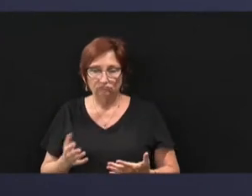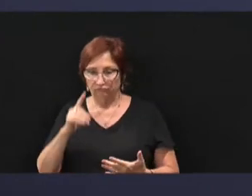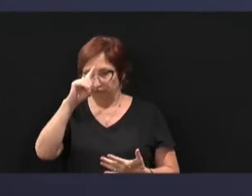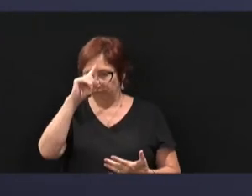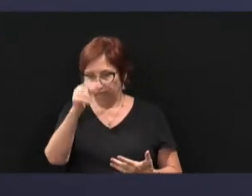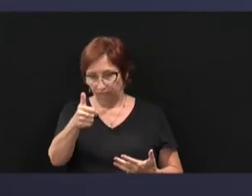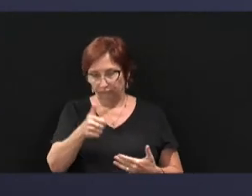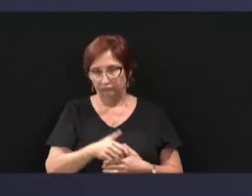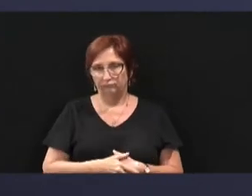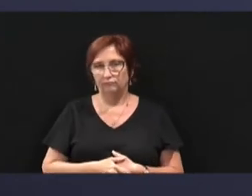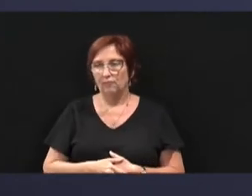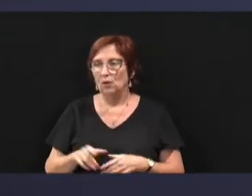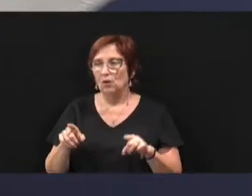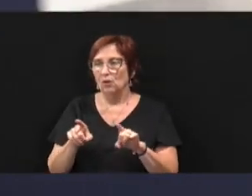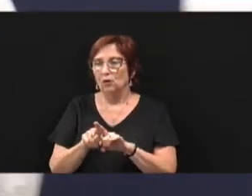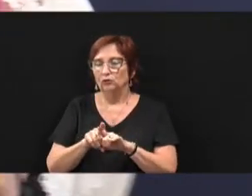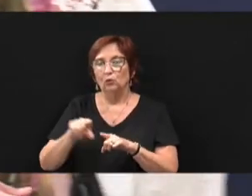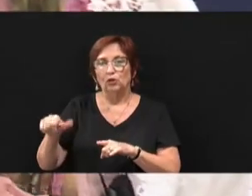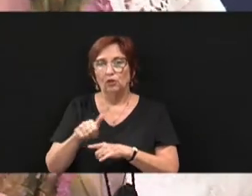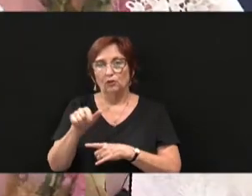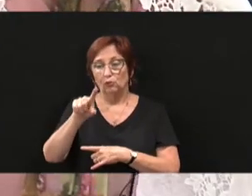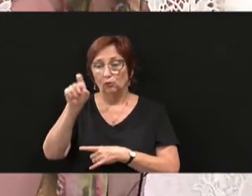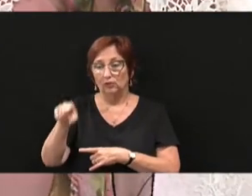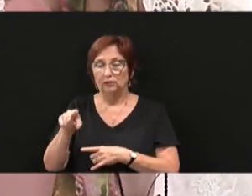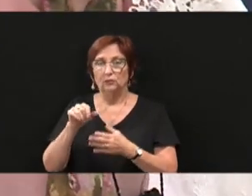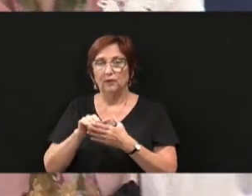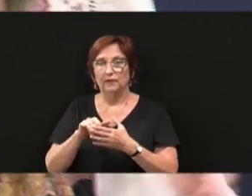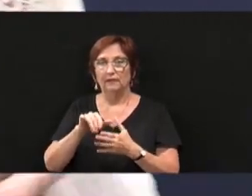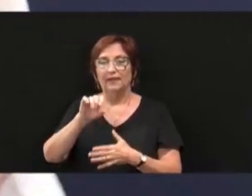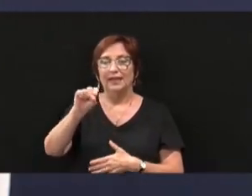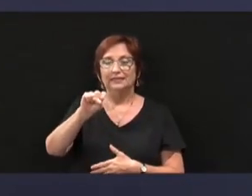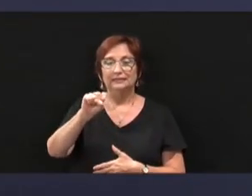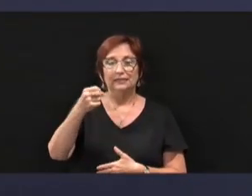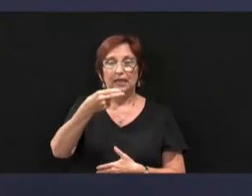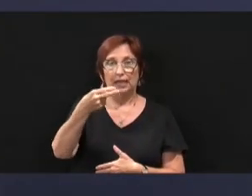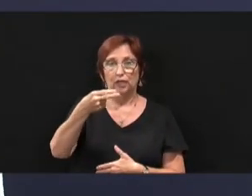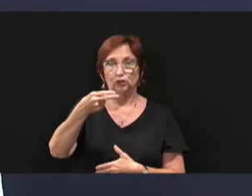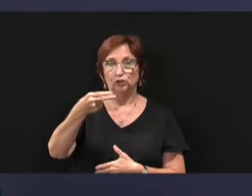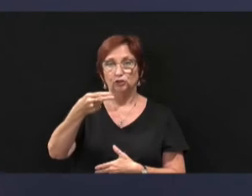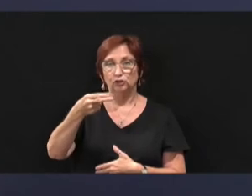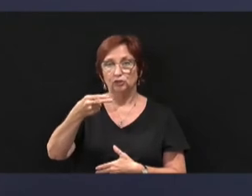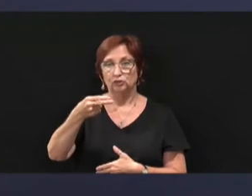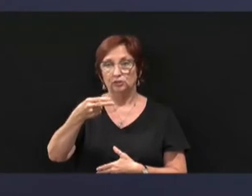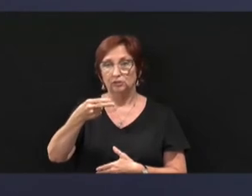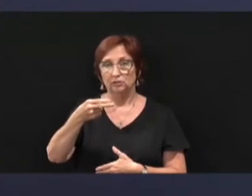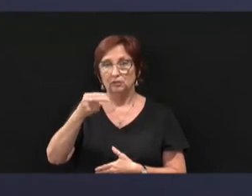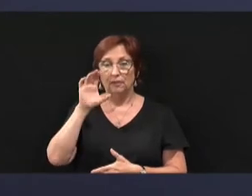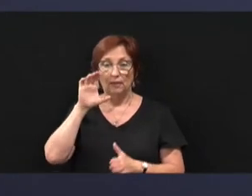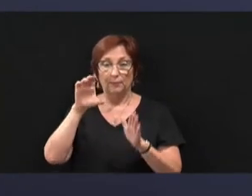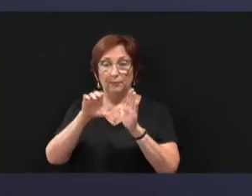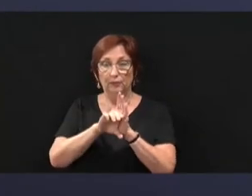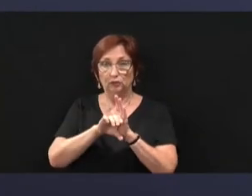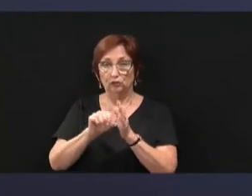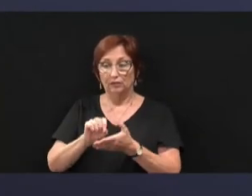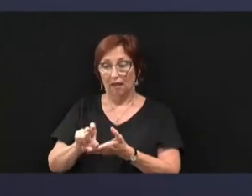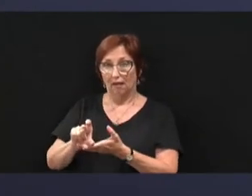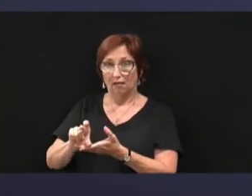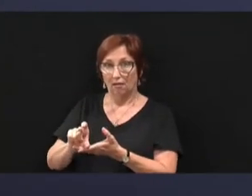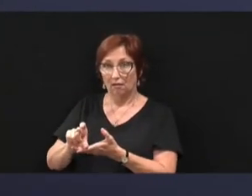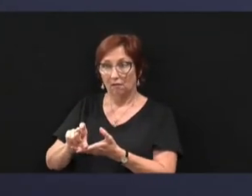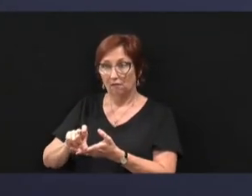Also, another question that came up was on the SH one on the picture deck.